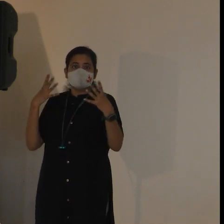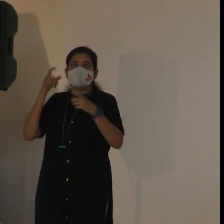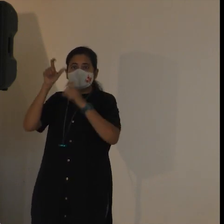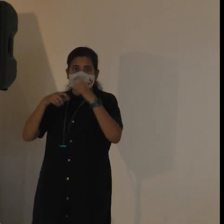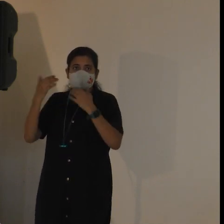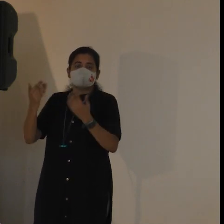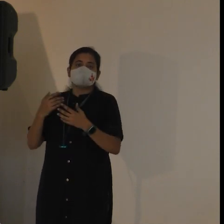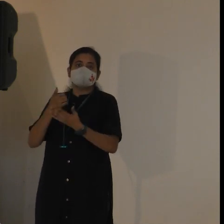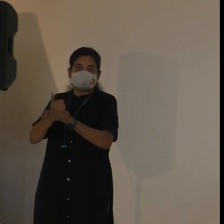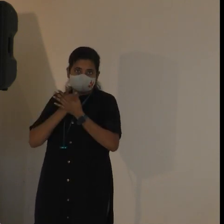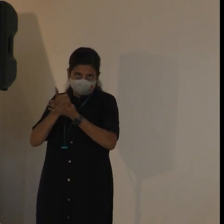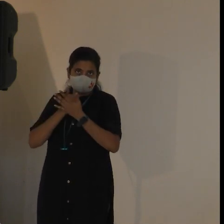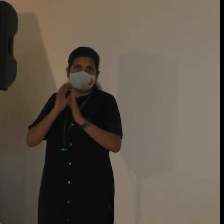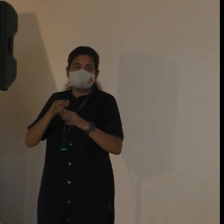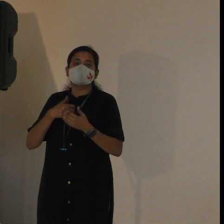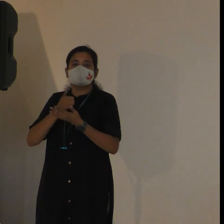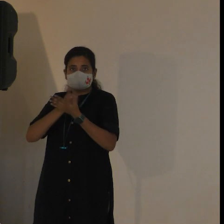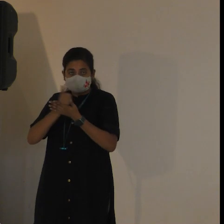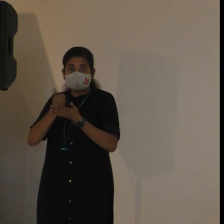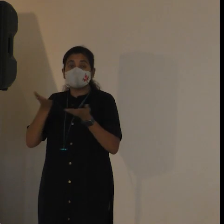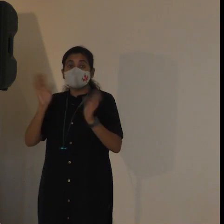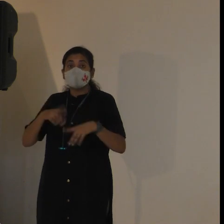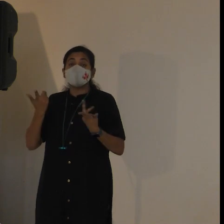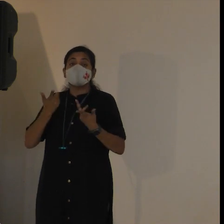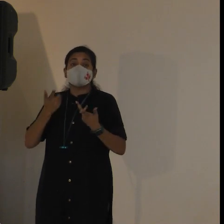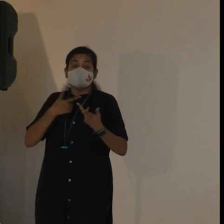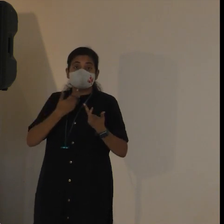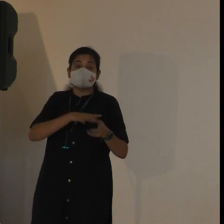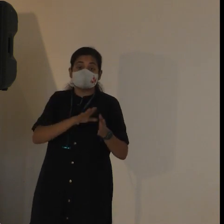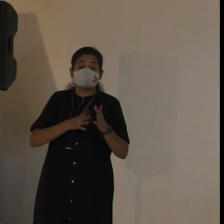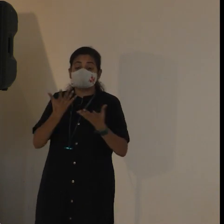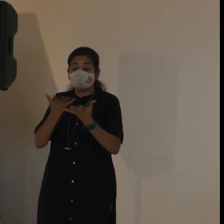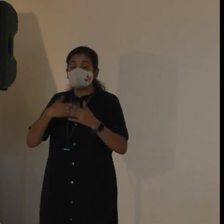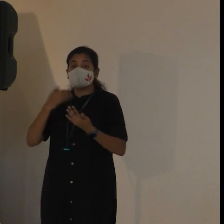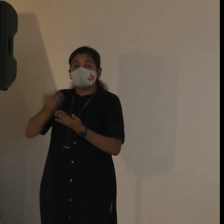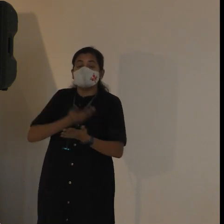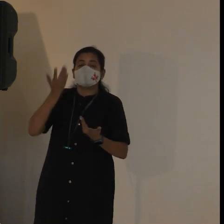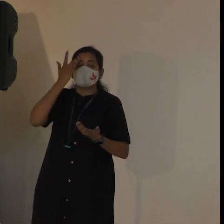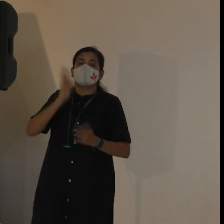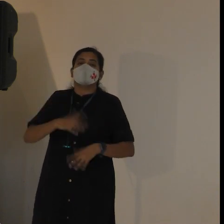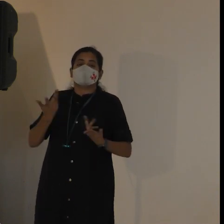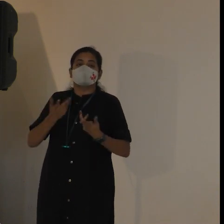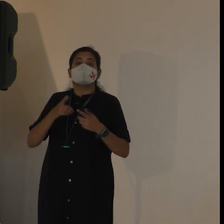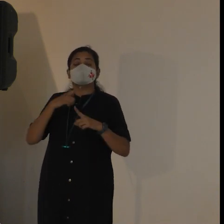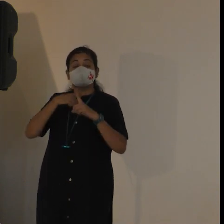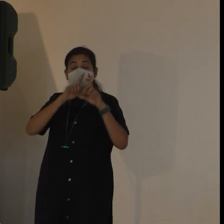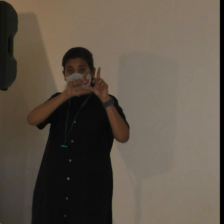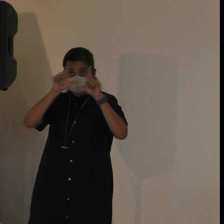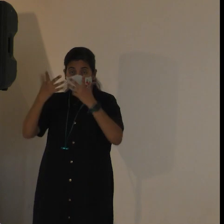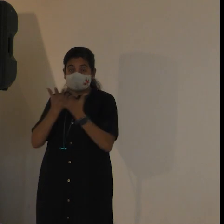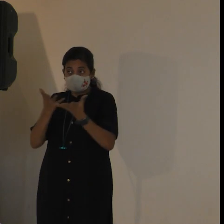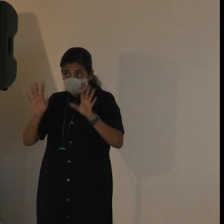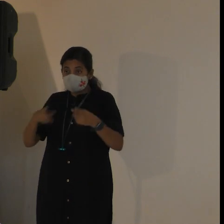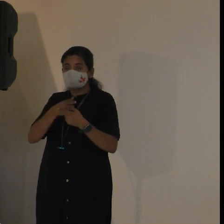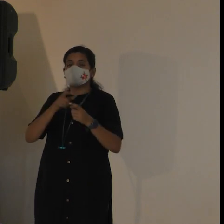that helped us, try and direct how we want to move forward with the rest of the production series. So the exhibit element